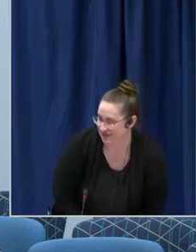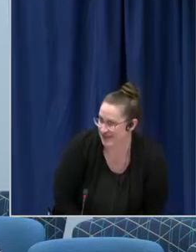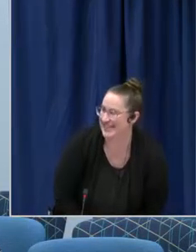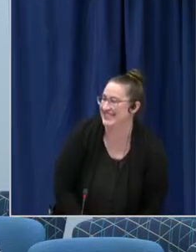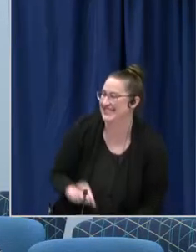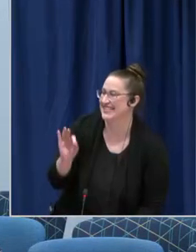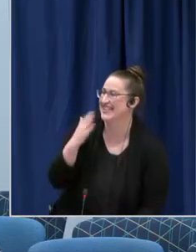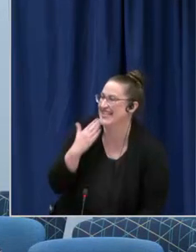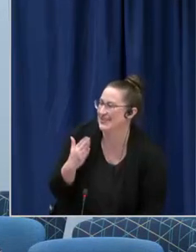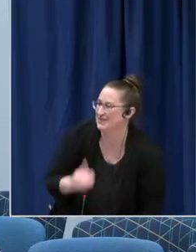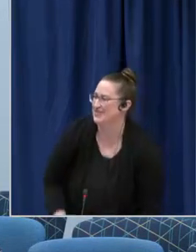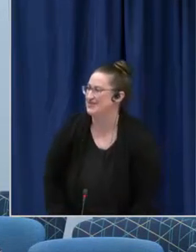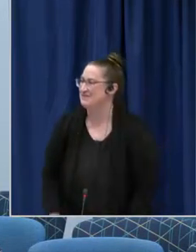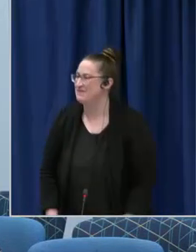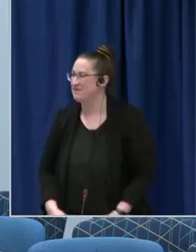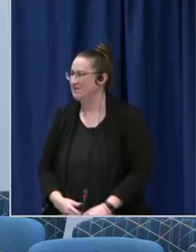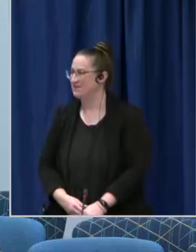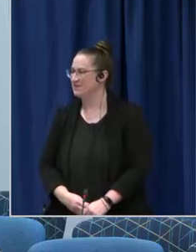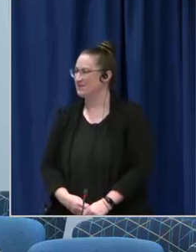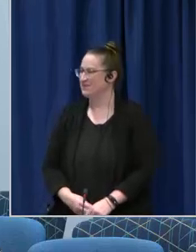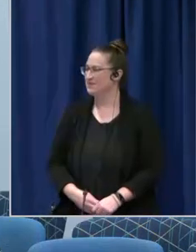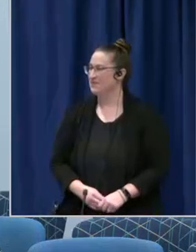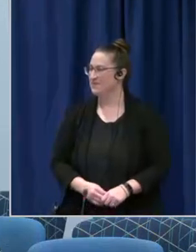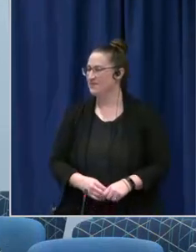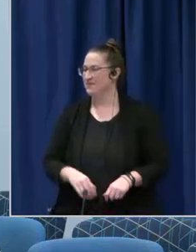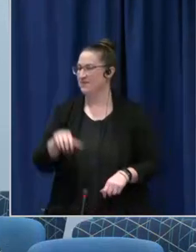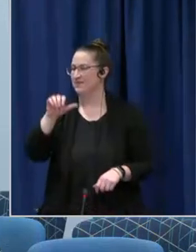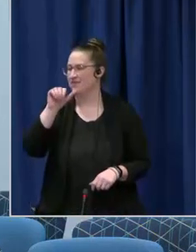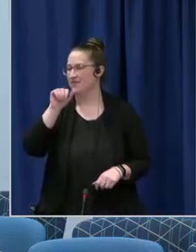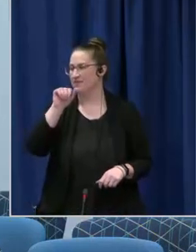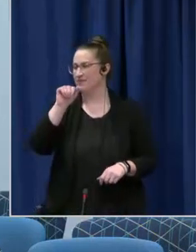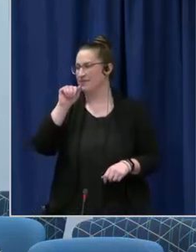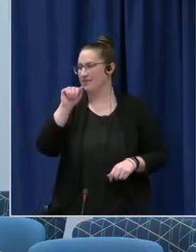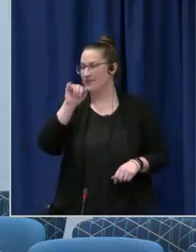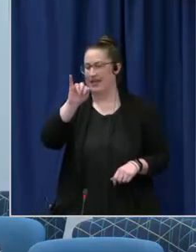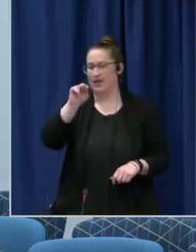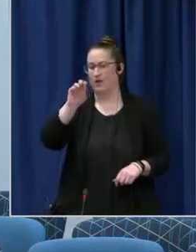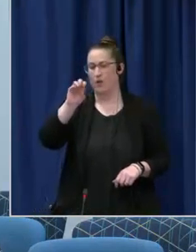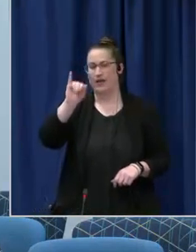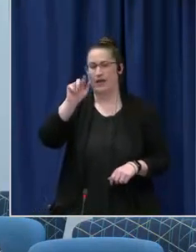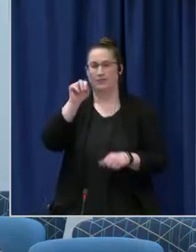NSADHH votes yes. Thank you so much. Anno Caption votes yes.